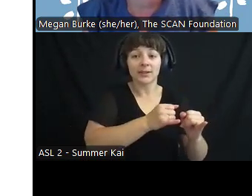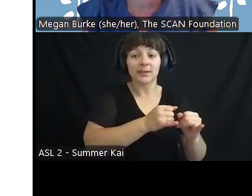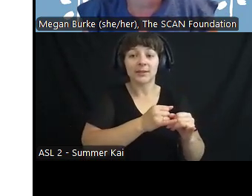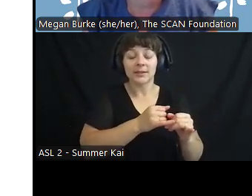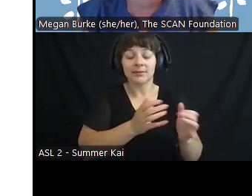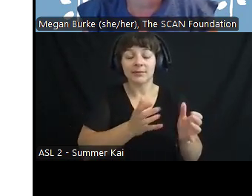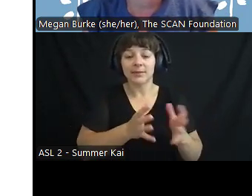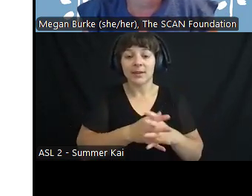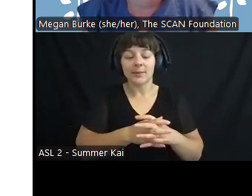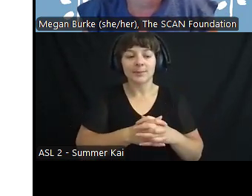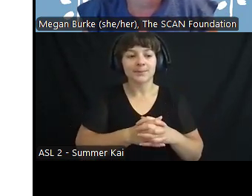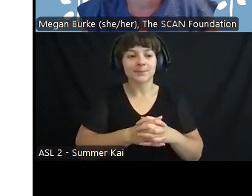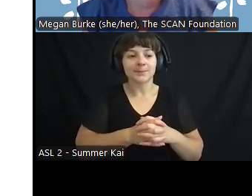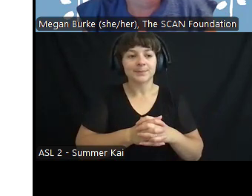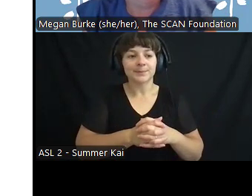to